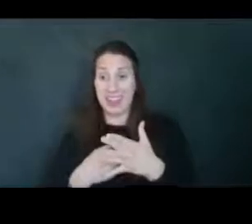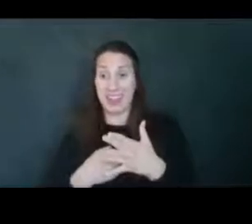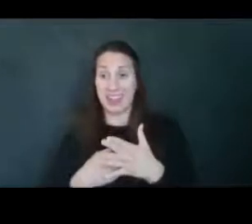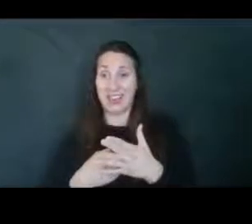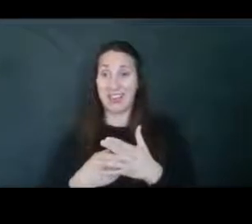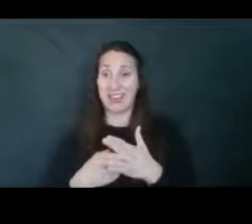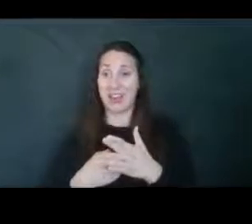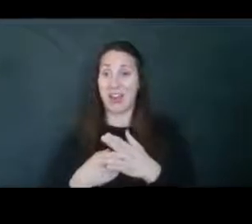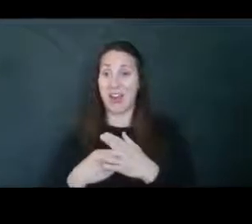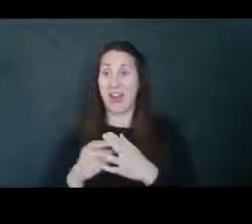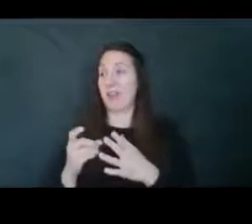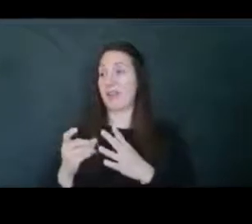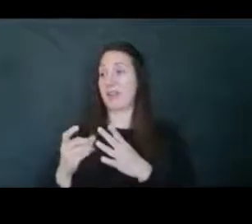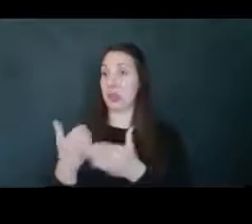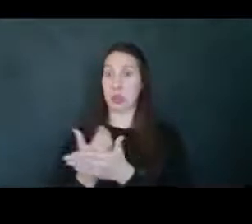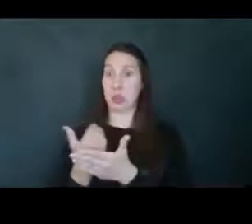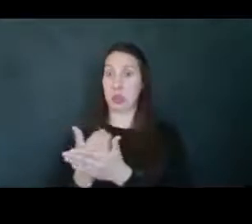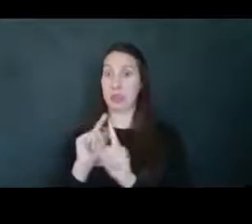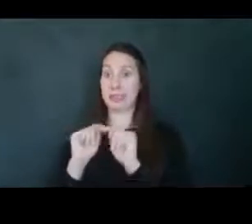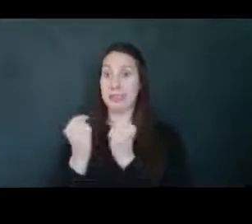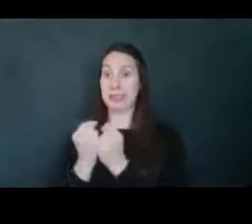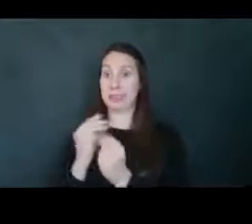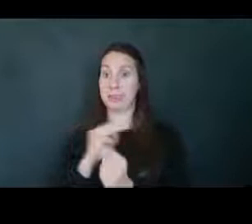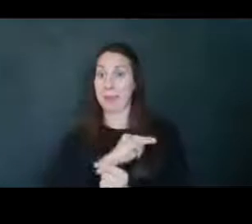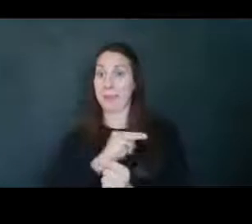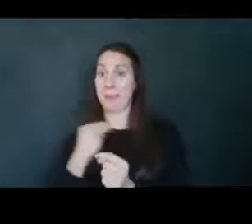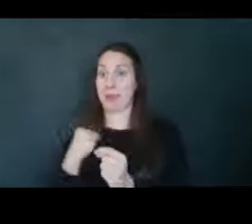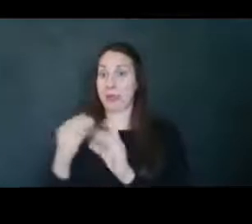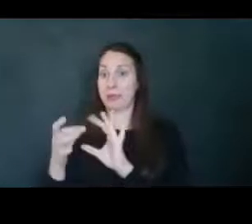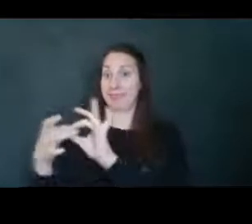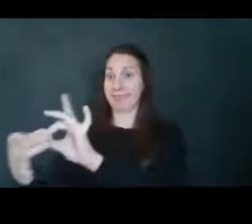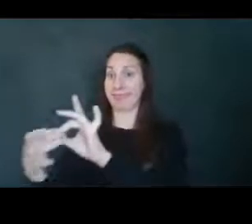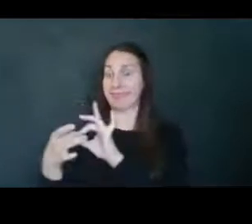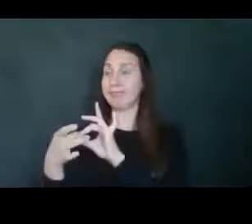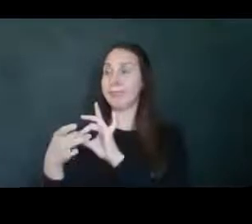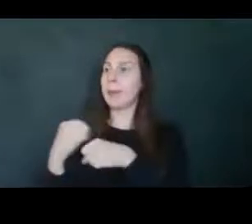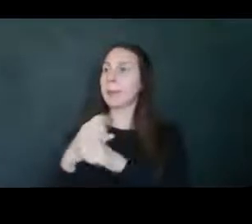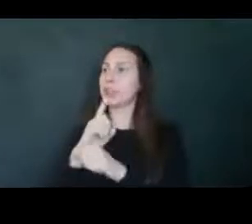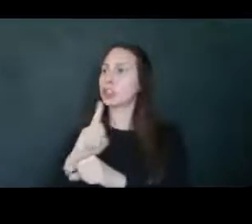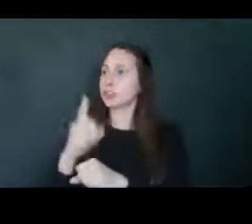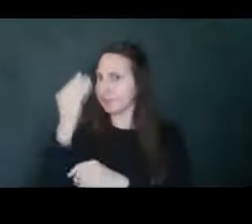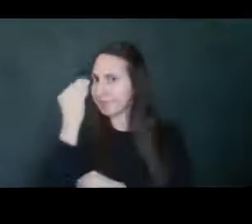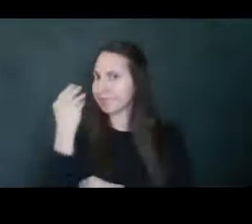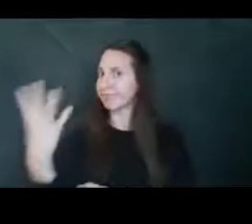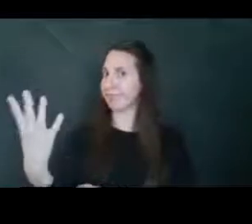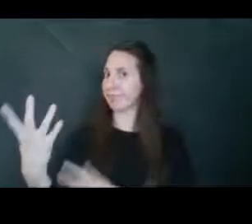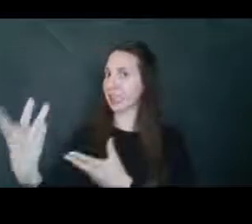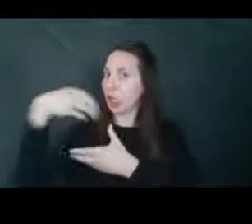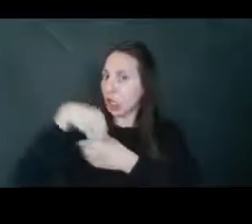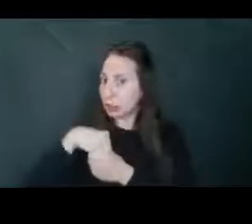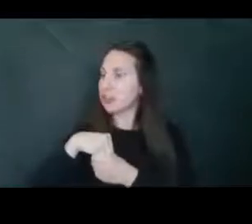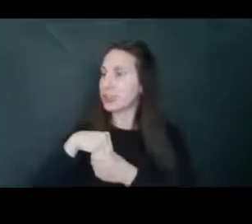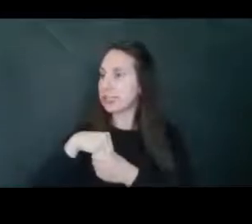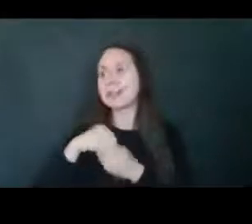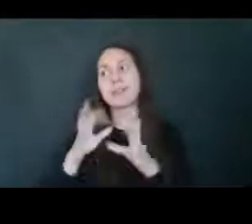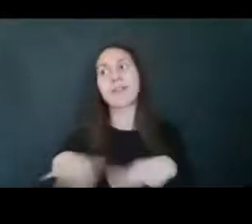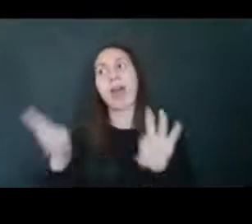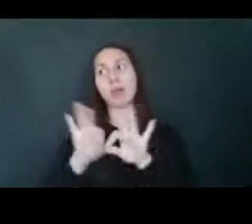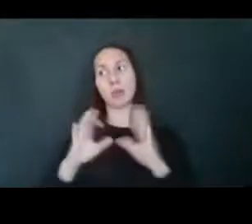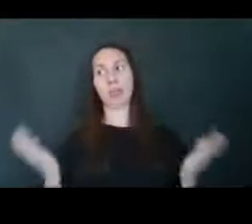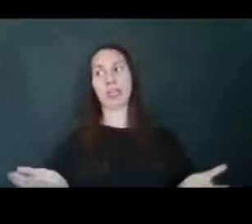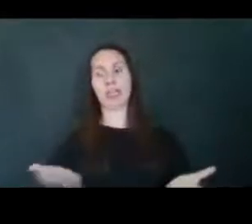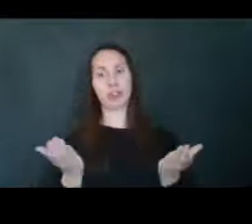new team member, you're signaling that inclusion is valuable and that this is something that we do